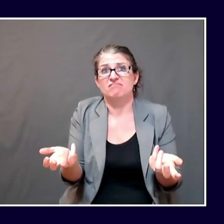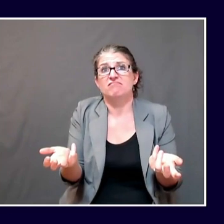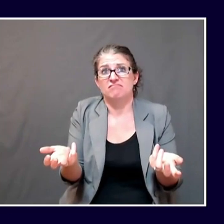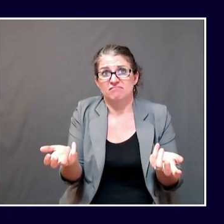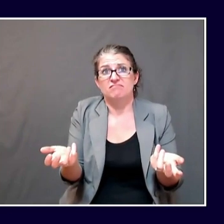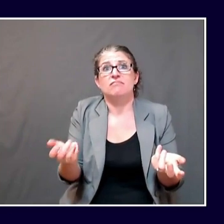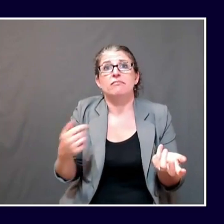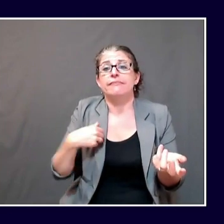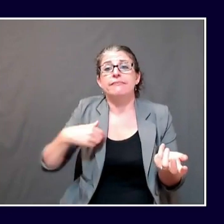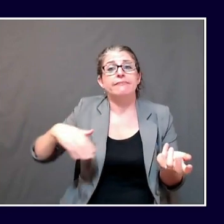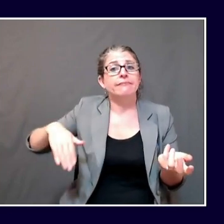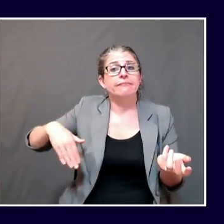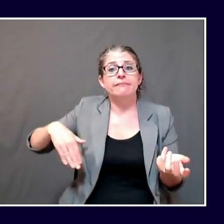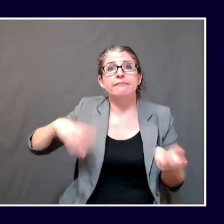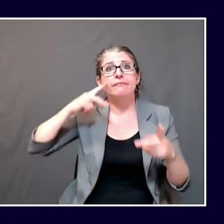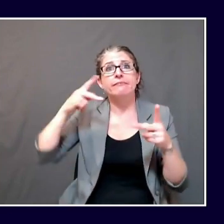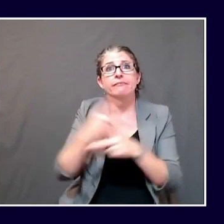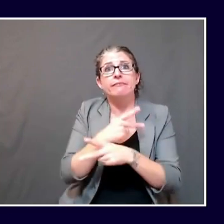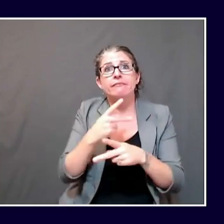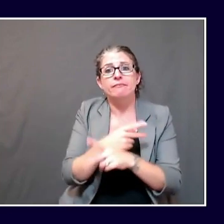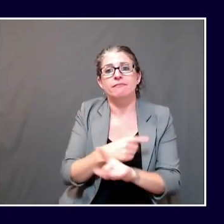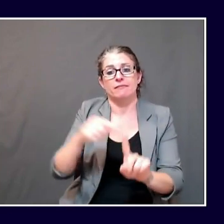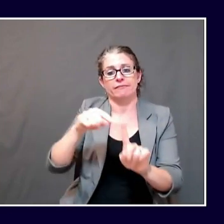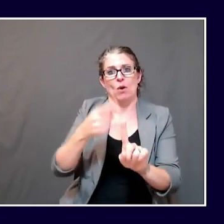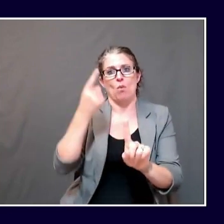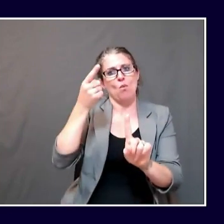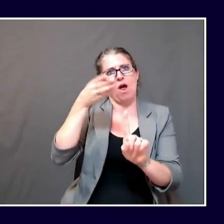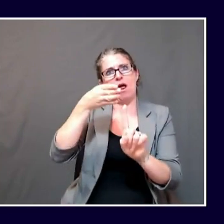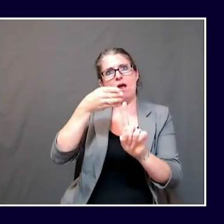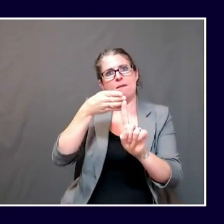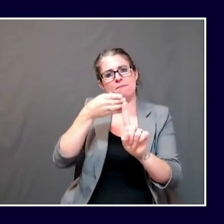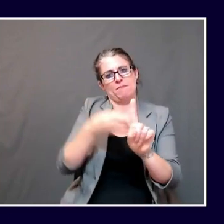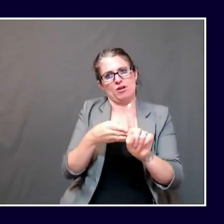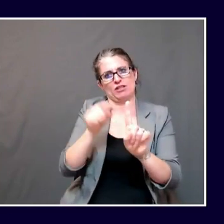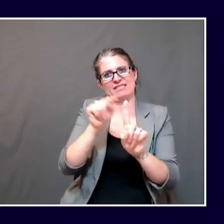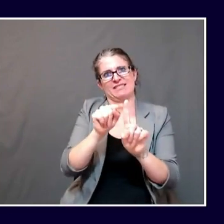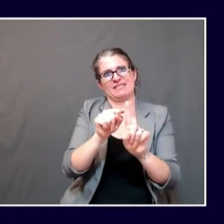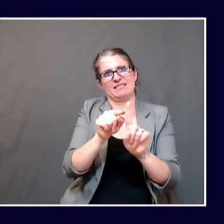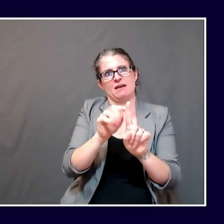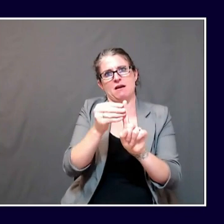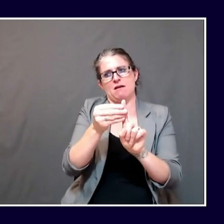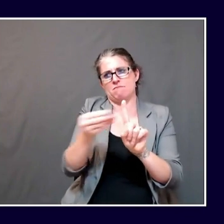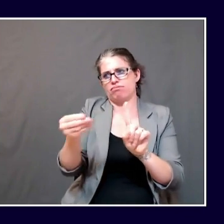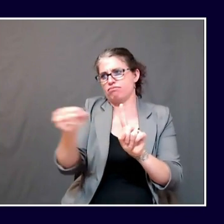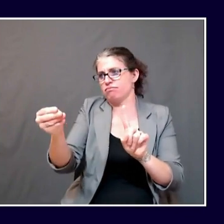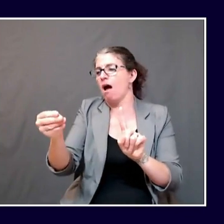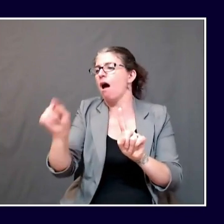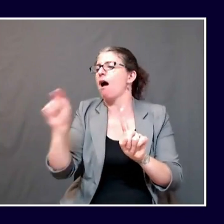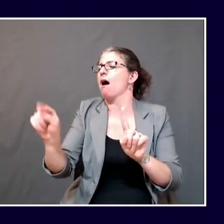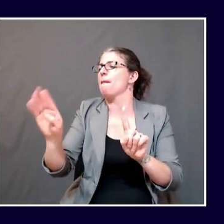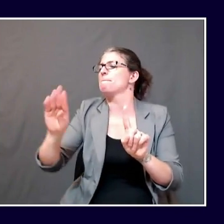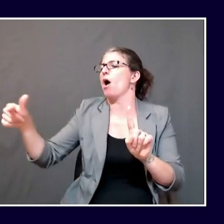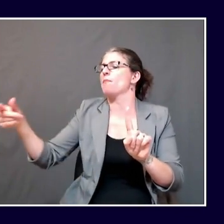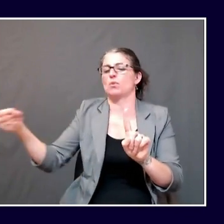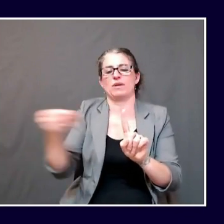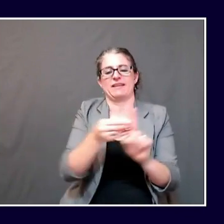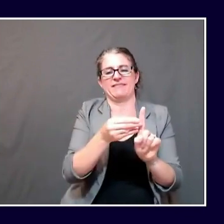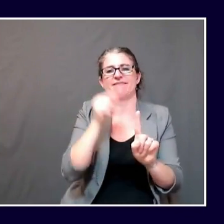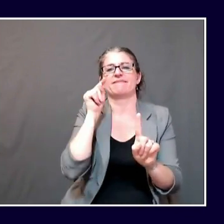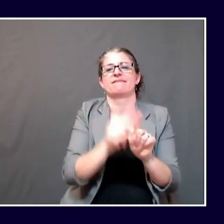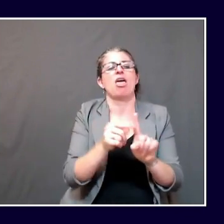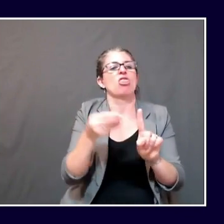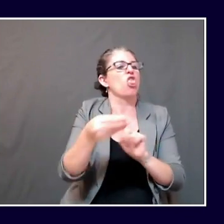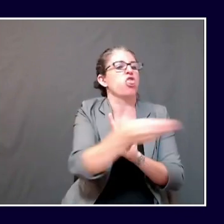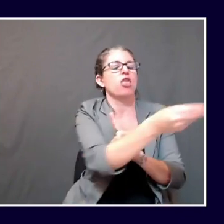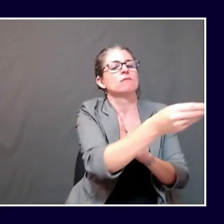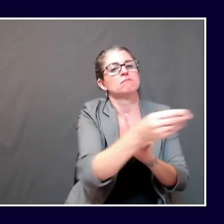have contracted COVID-19 because of that exact barbecue that they went to on Labor Day. We hypothesize